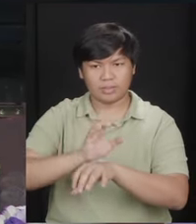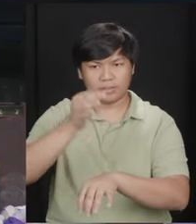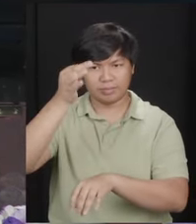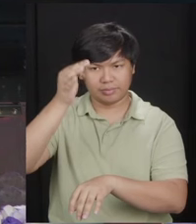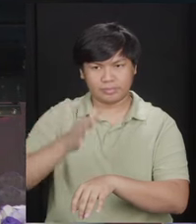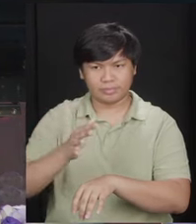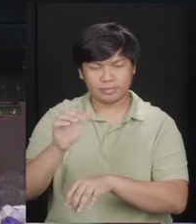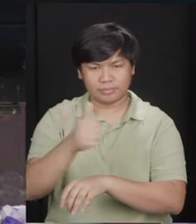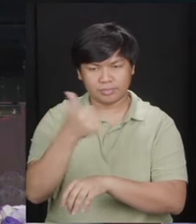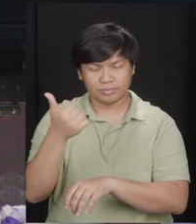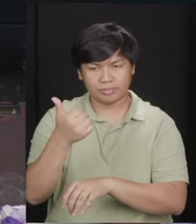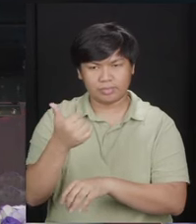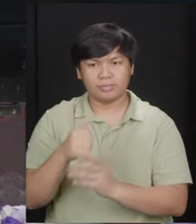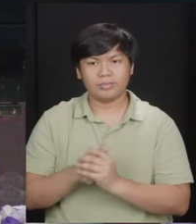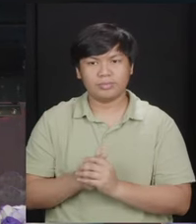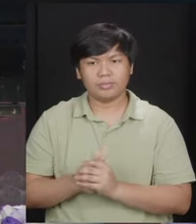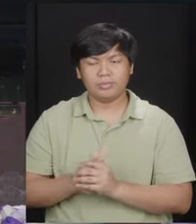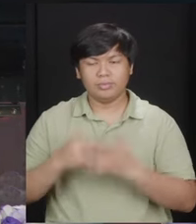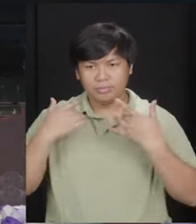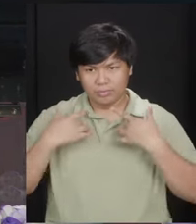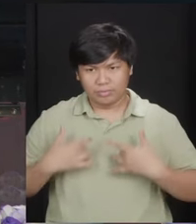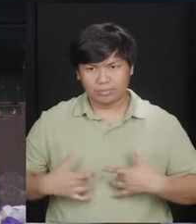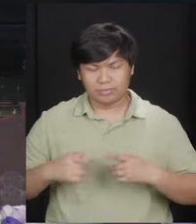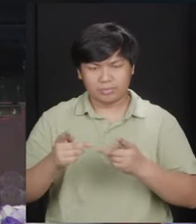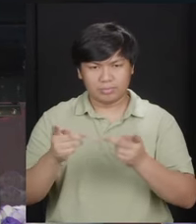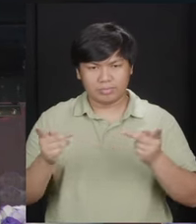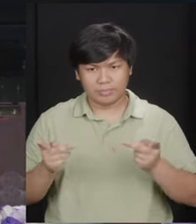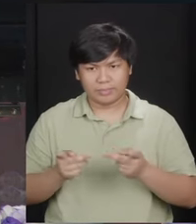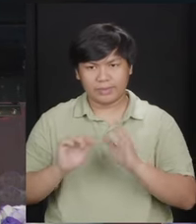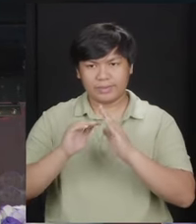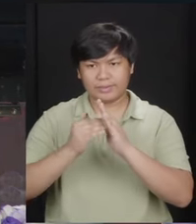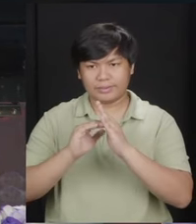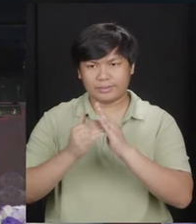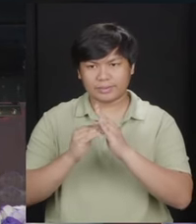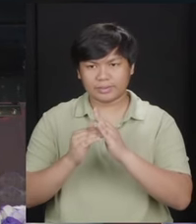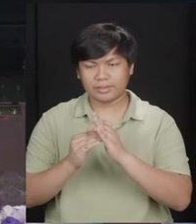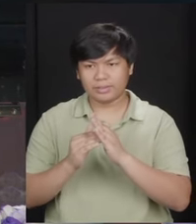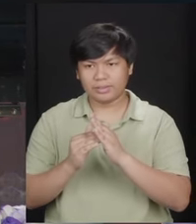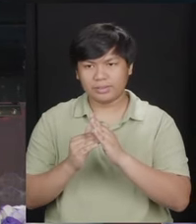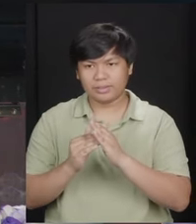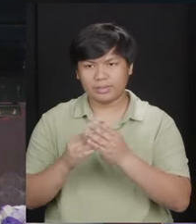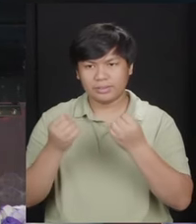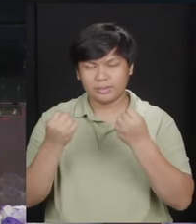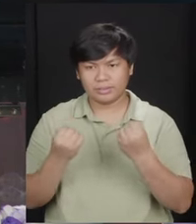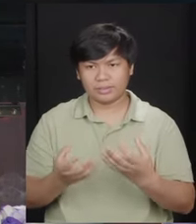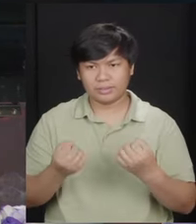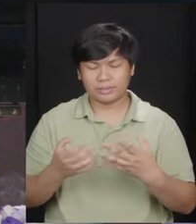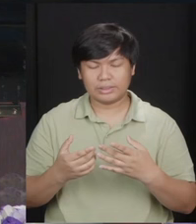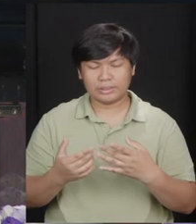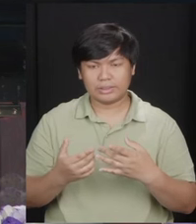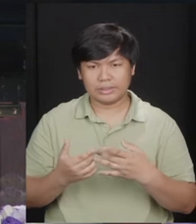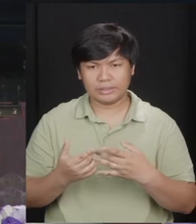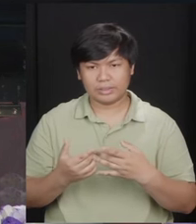pastored by someone, and it's in a depressed portion of the city where there were a lot of gang wars. And one